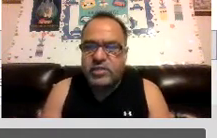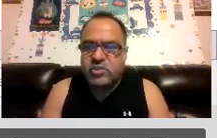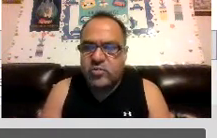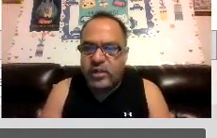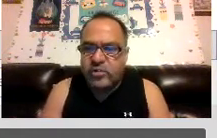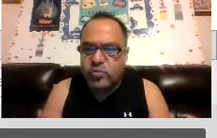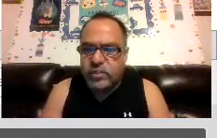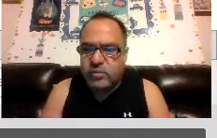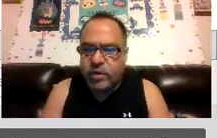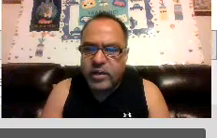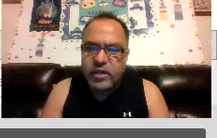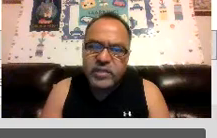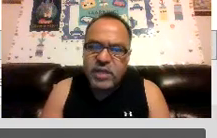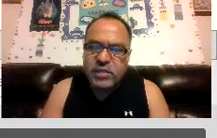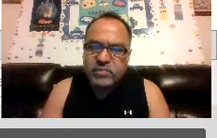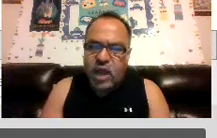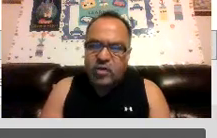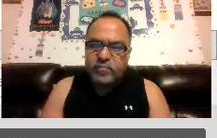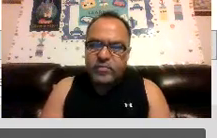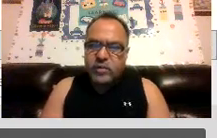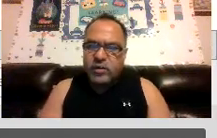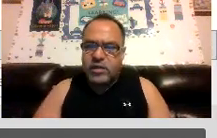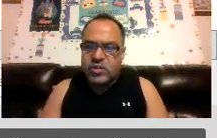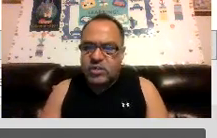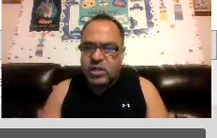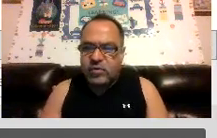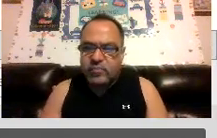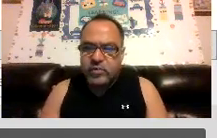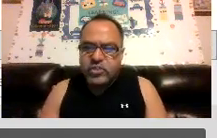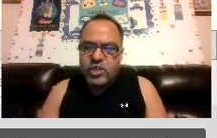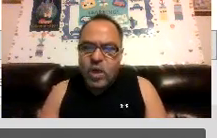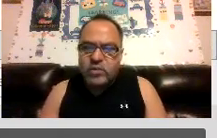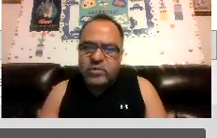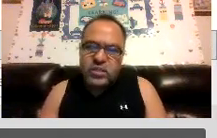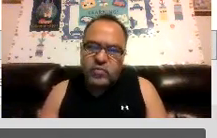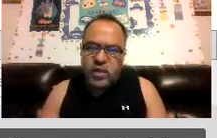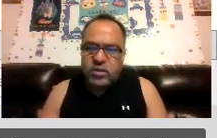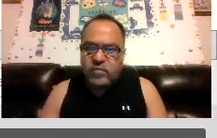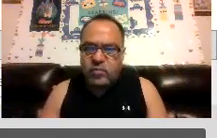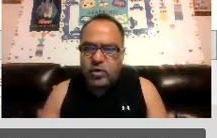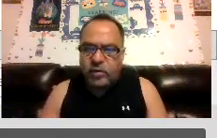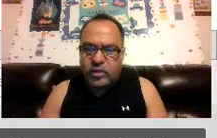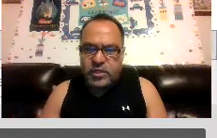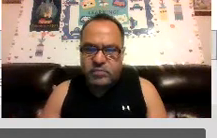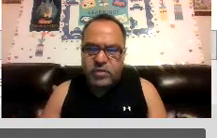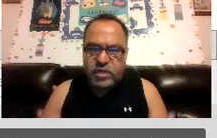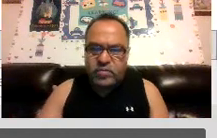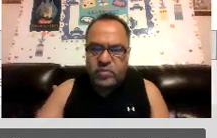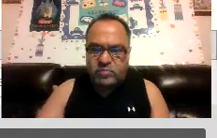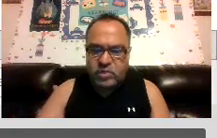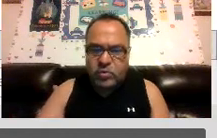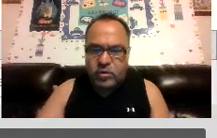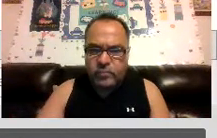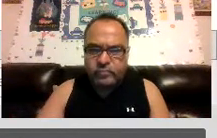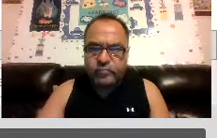Mrs. Yates dragged her twins apart and sat them down on either side of her. She waited to see if either of them would apologize, but neither